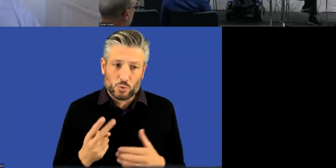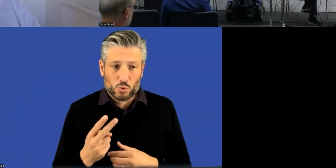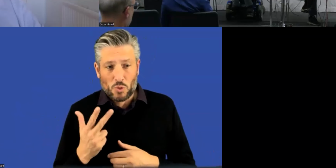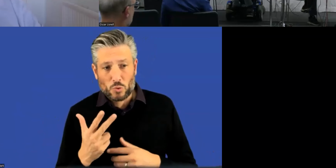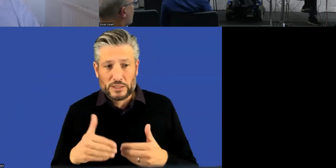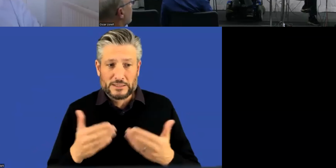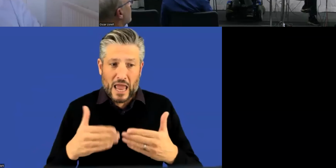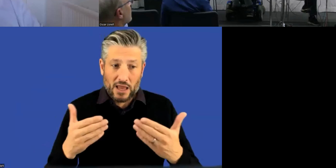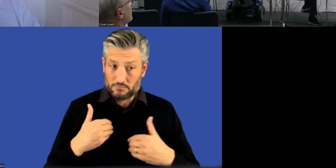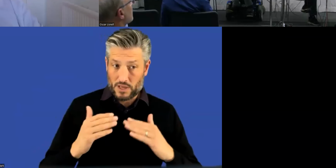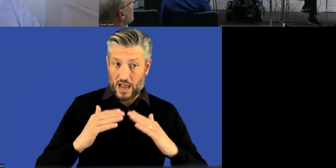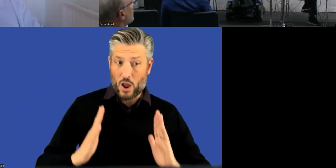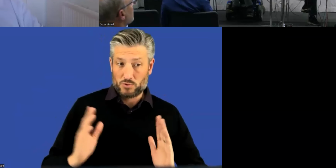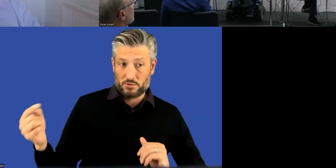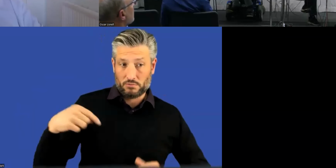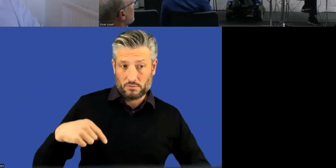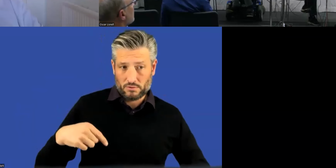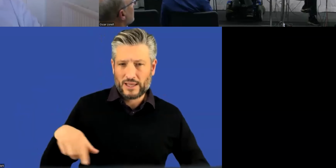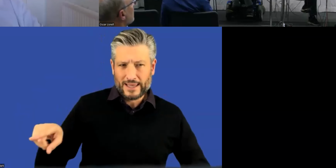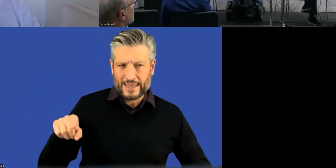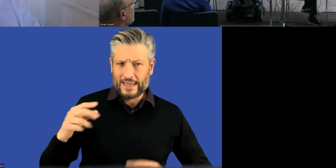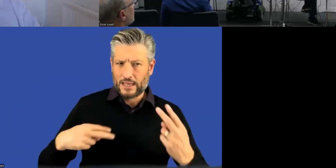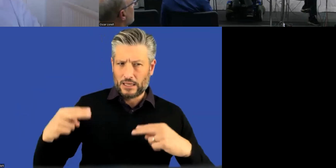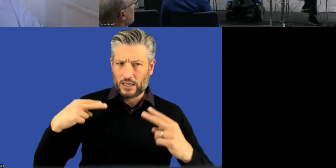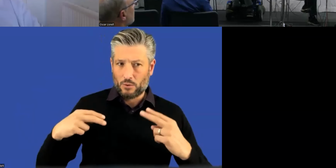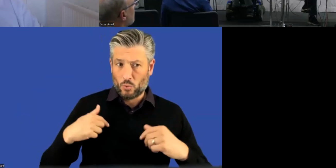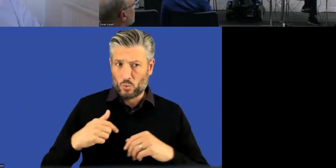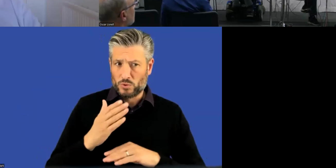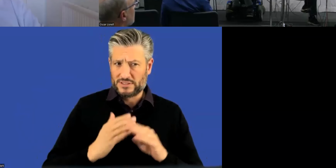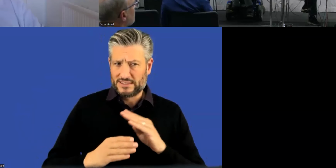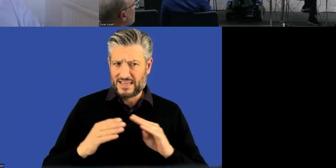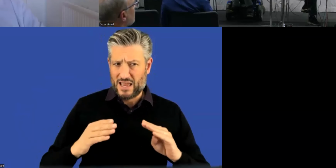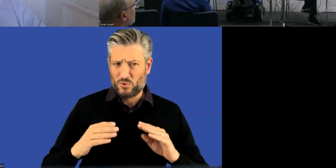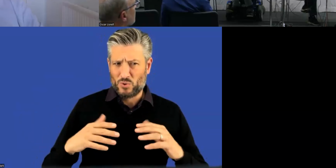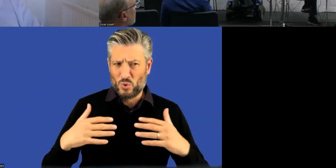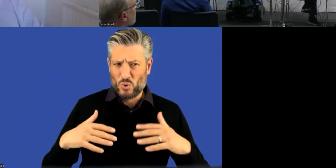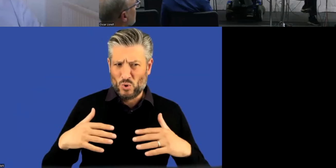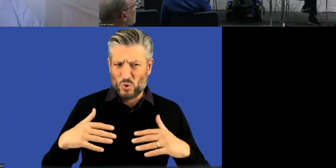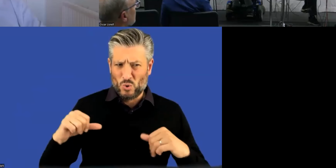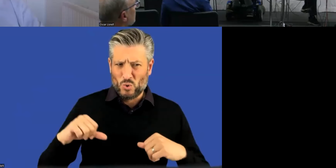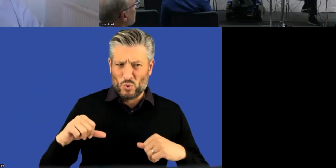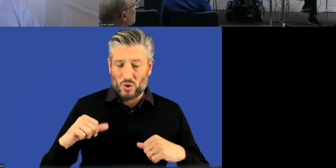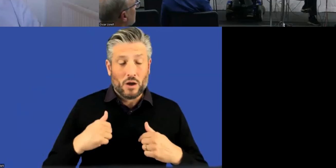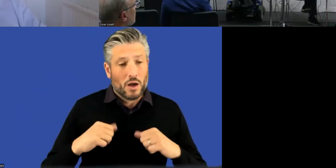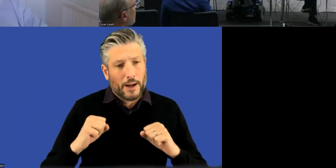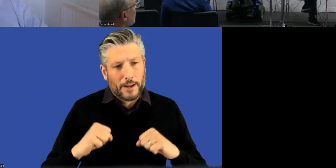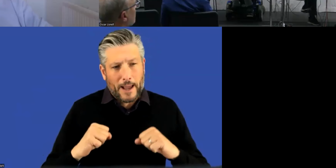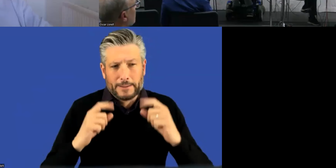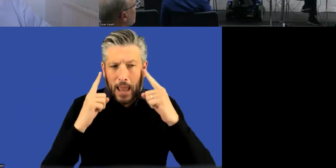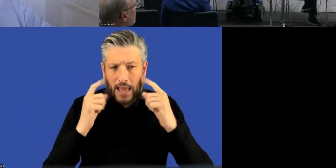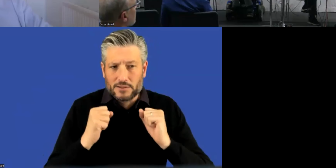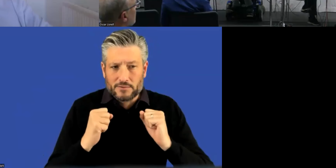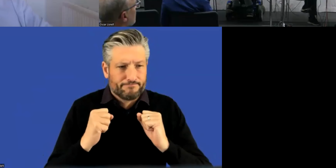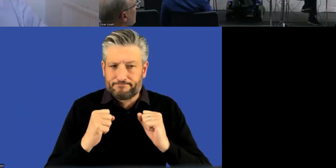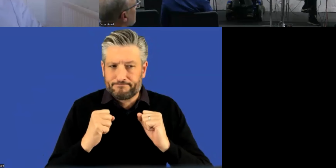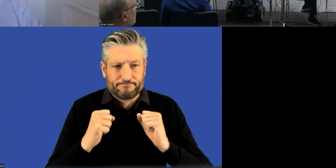disability I have. I can only move my head from side to side, and I could still breathe without a ventilator. And